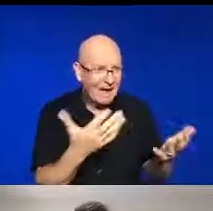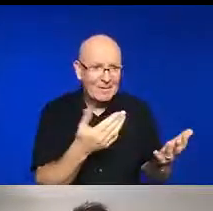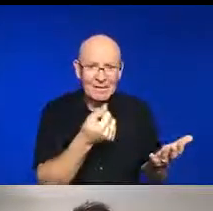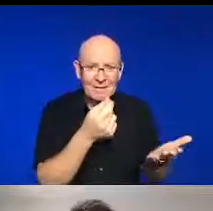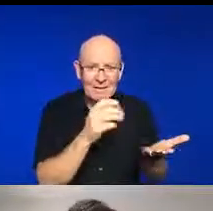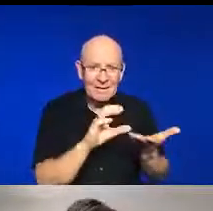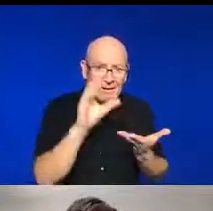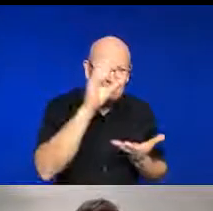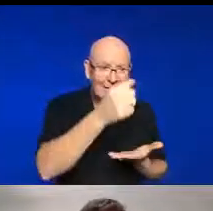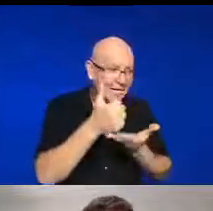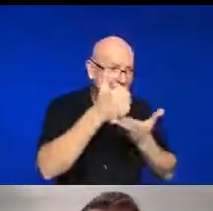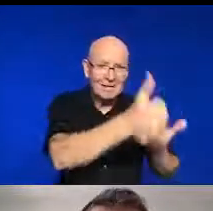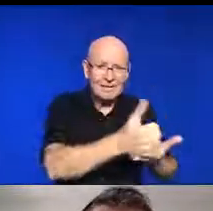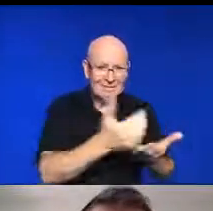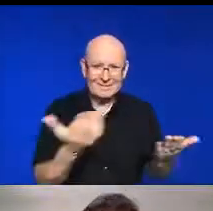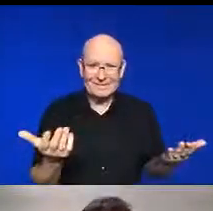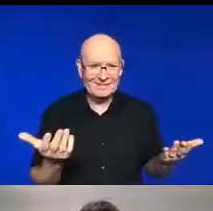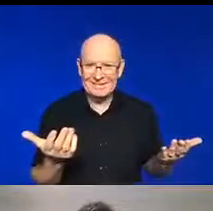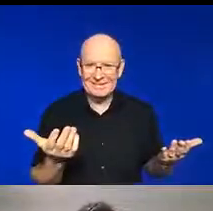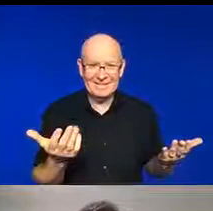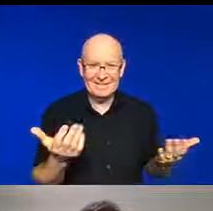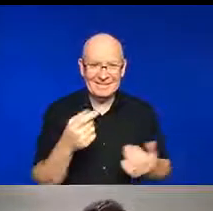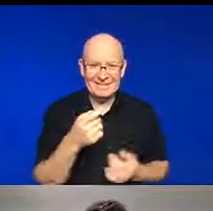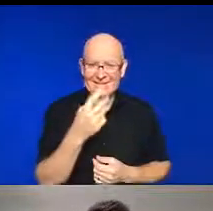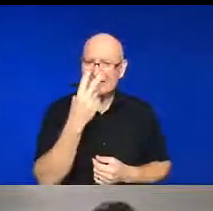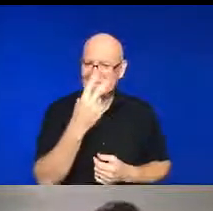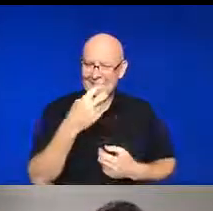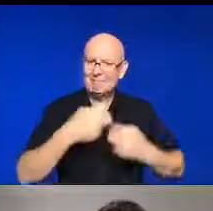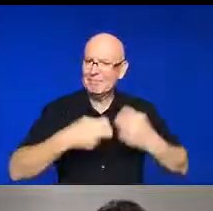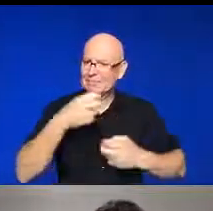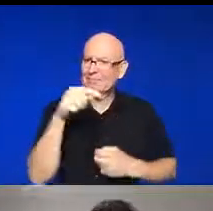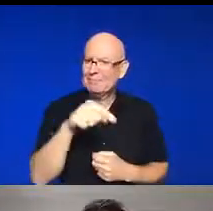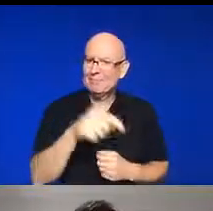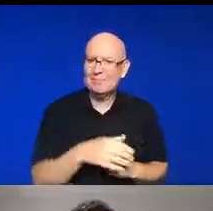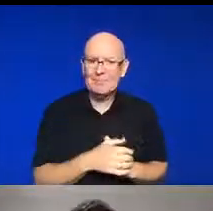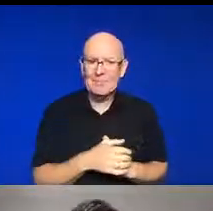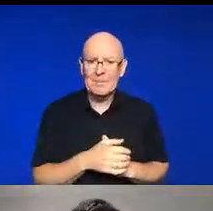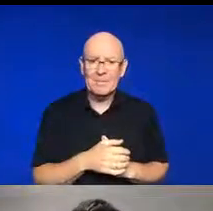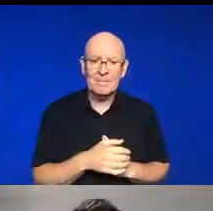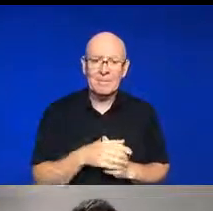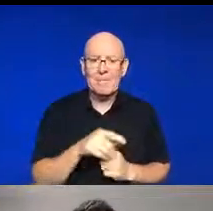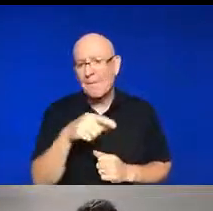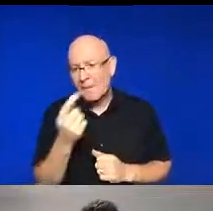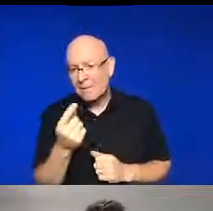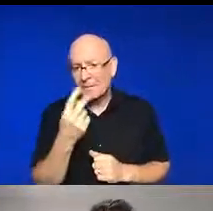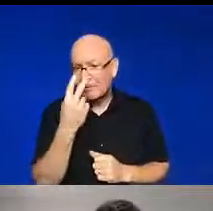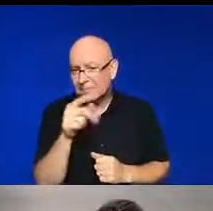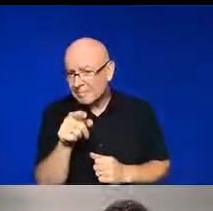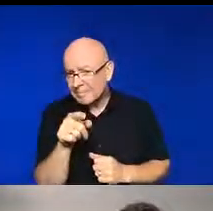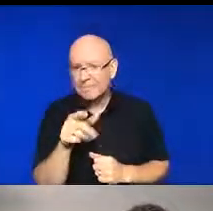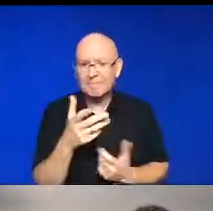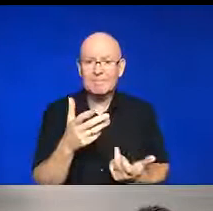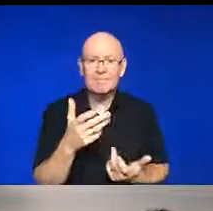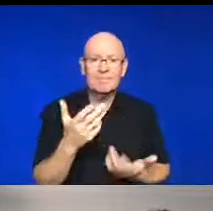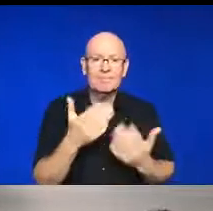disability while using the social protection systems. So there has been, in some countries, home delivery of cash benefit, but also